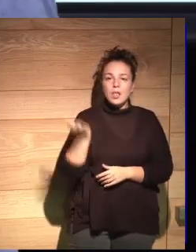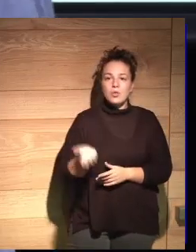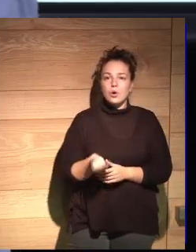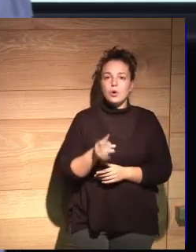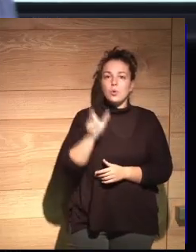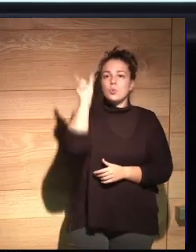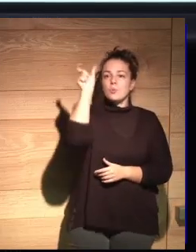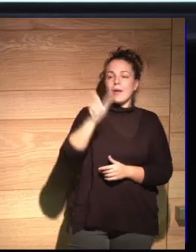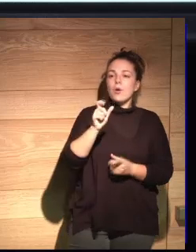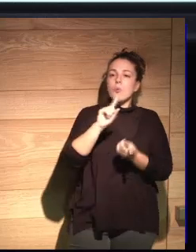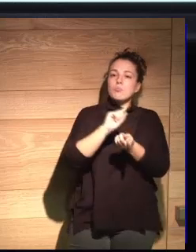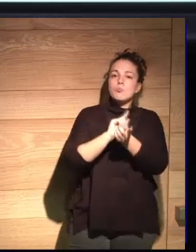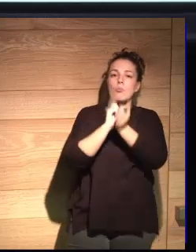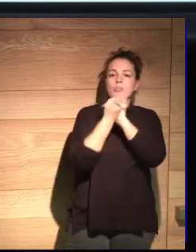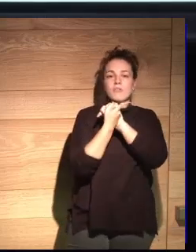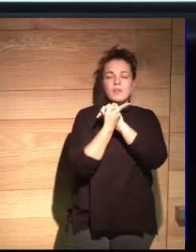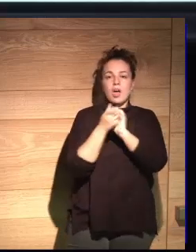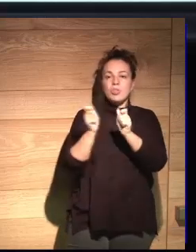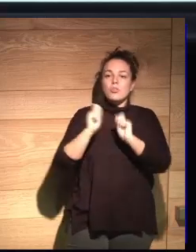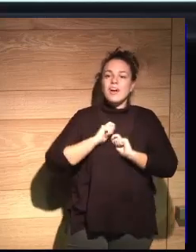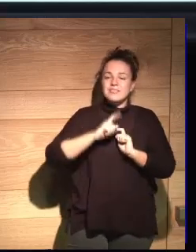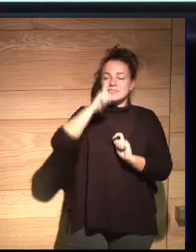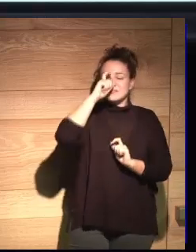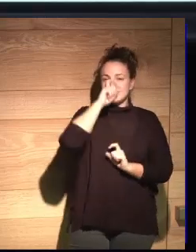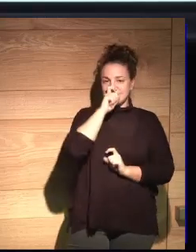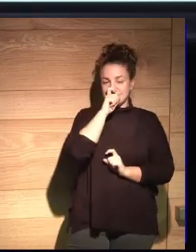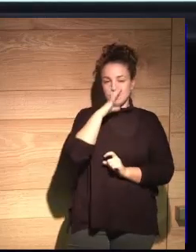this modified human,